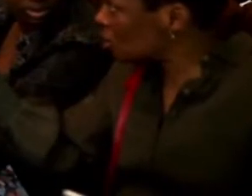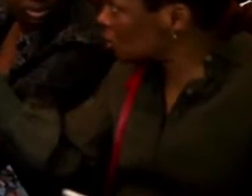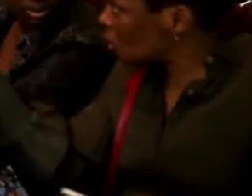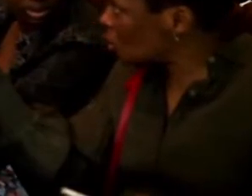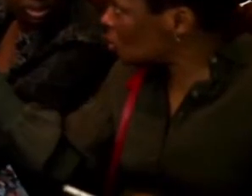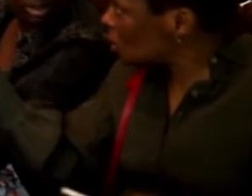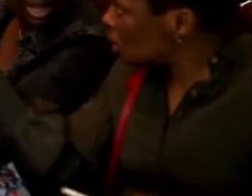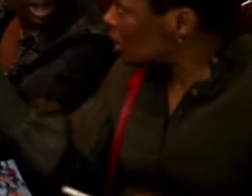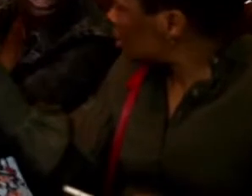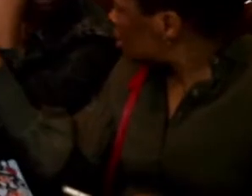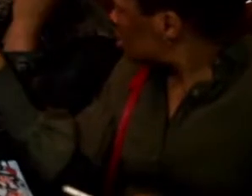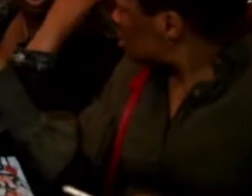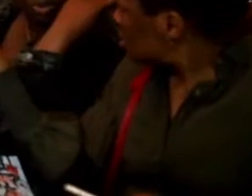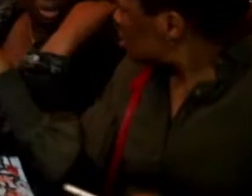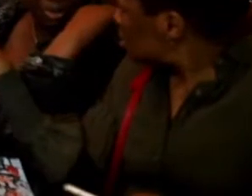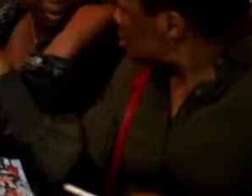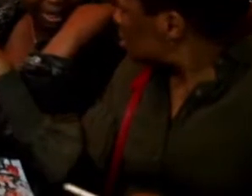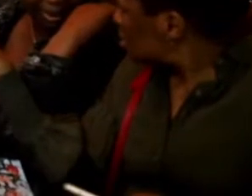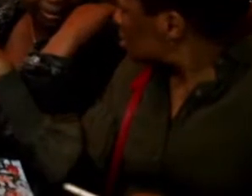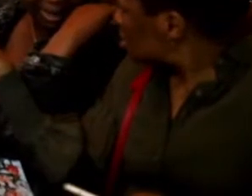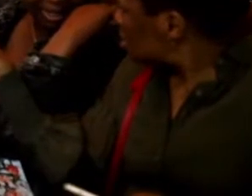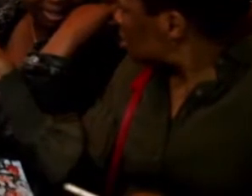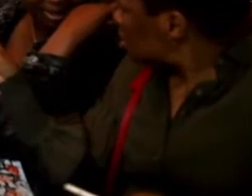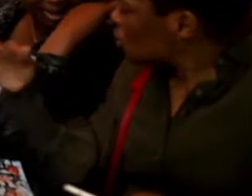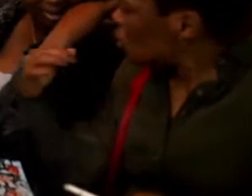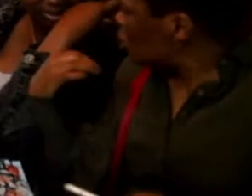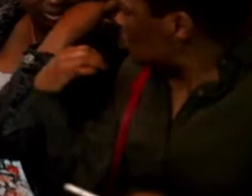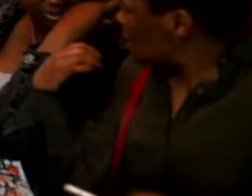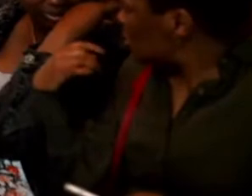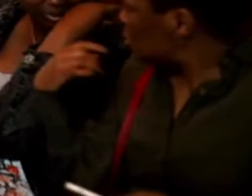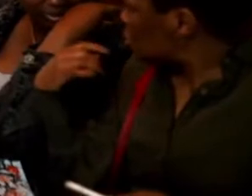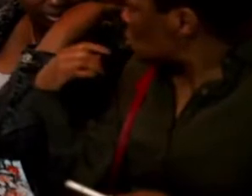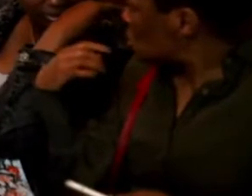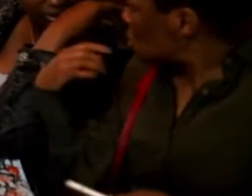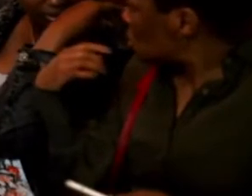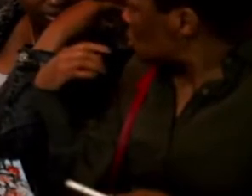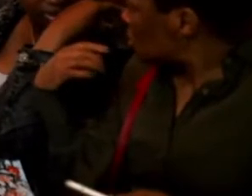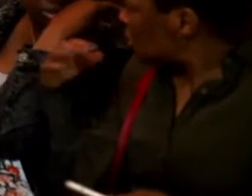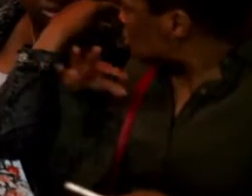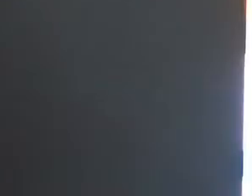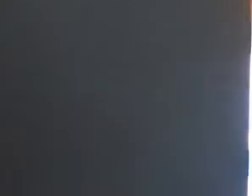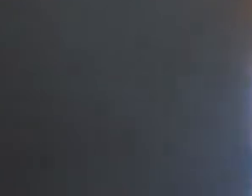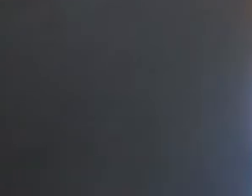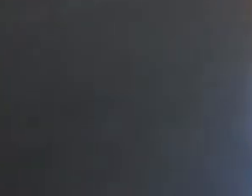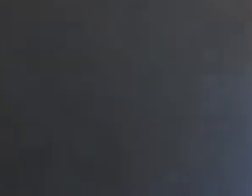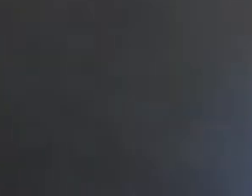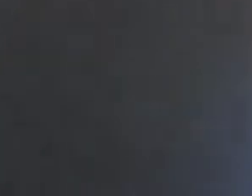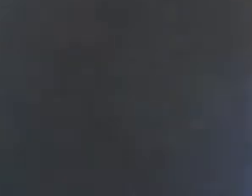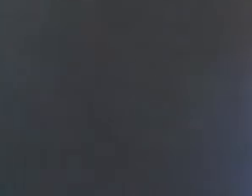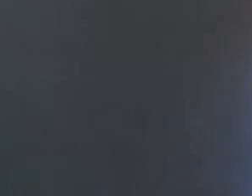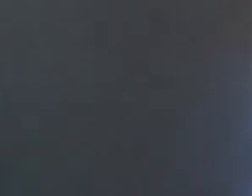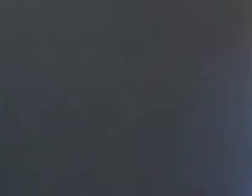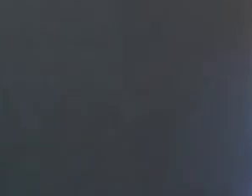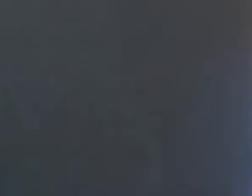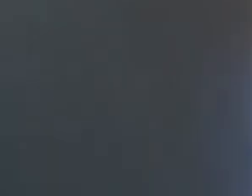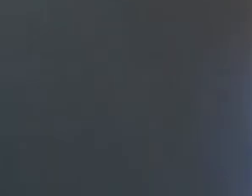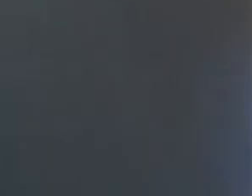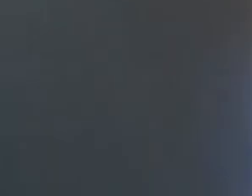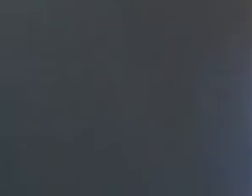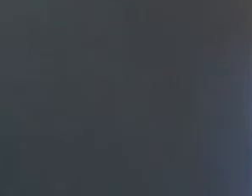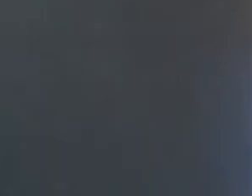is not here today. And with me is my colleague, Paula Proudluck, also an author on the report. The Children's Institute